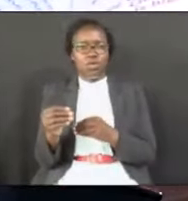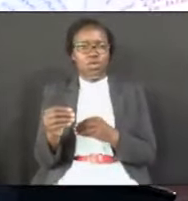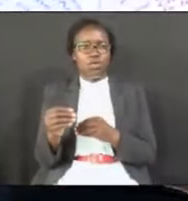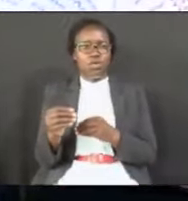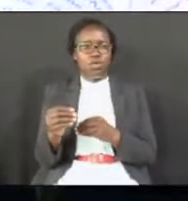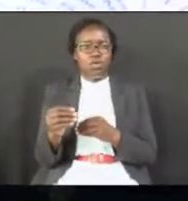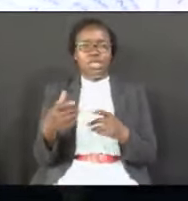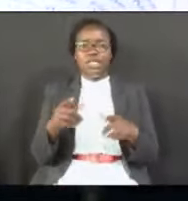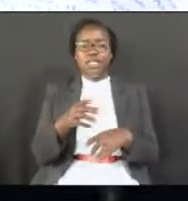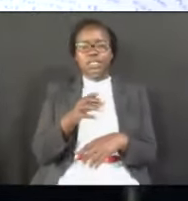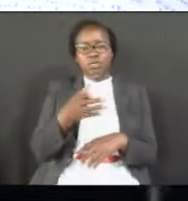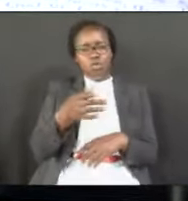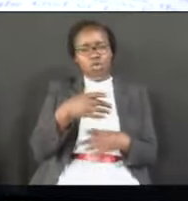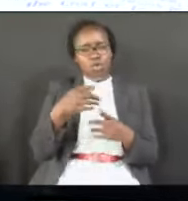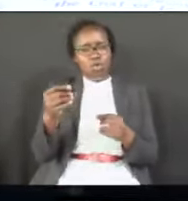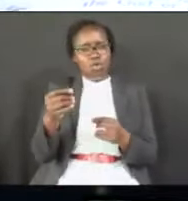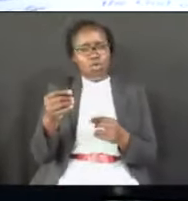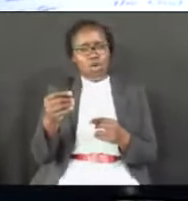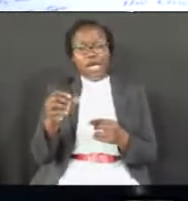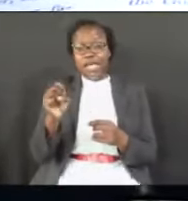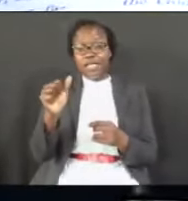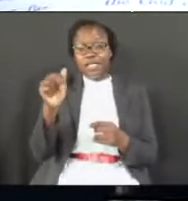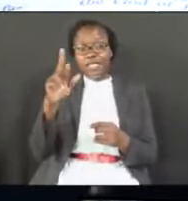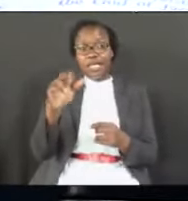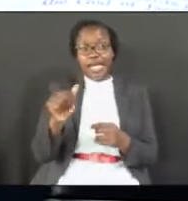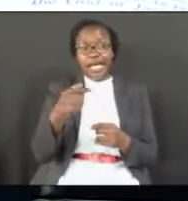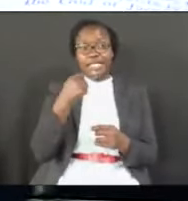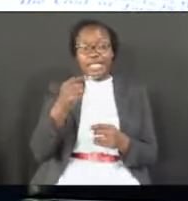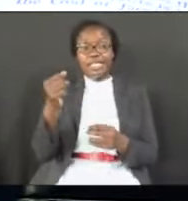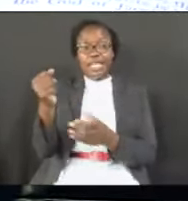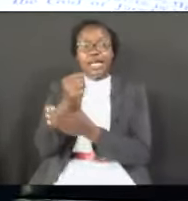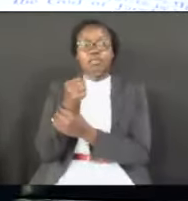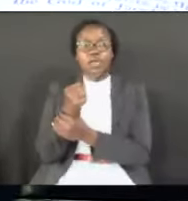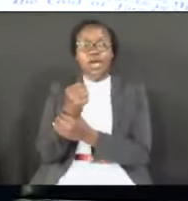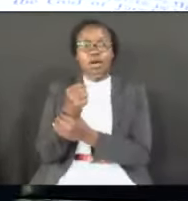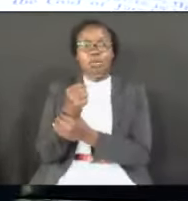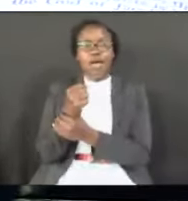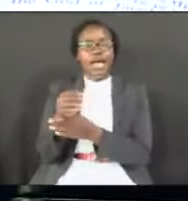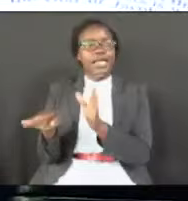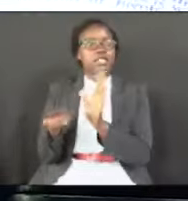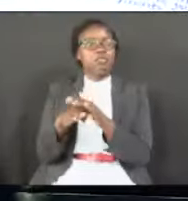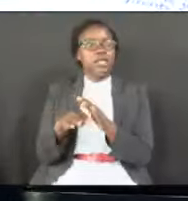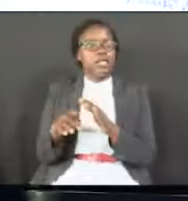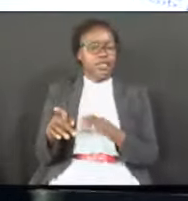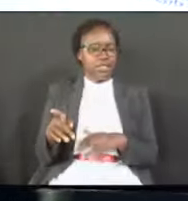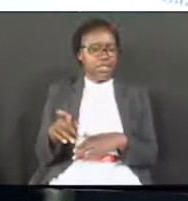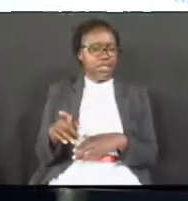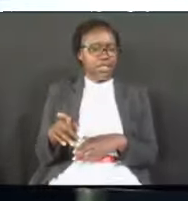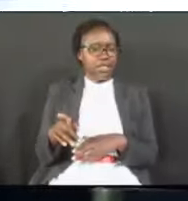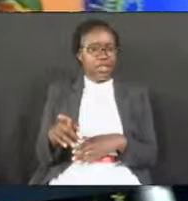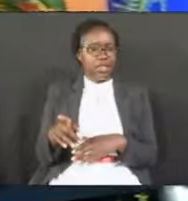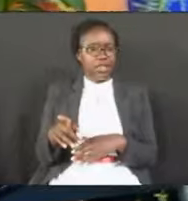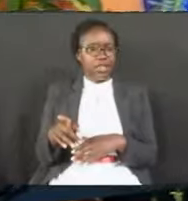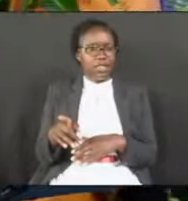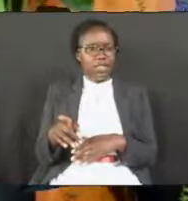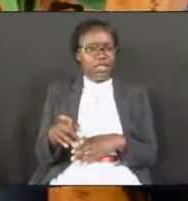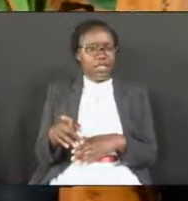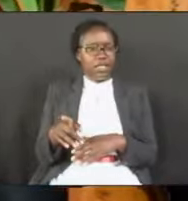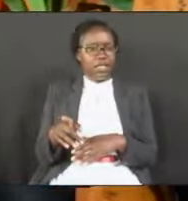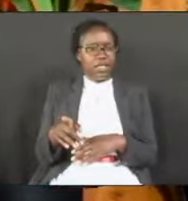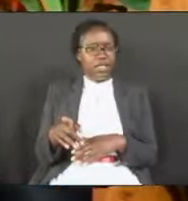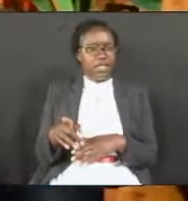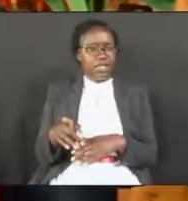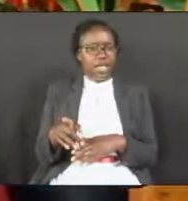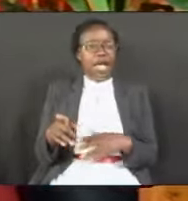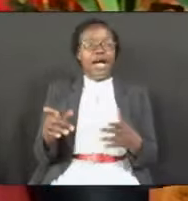Let them go. And Sarah tells Abraham, expel them. I know she is your wife. I